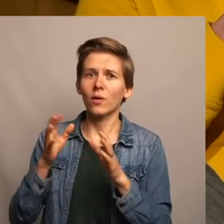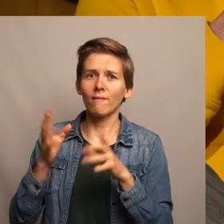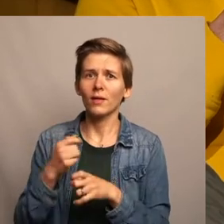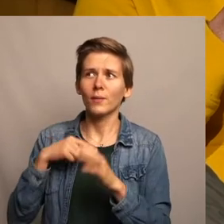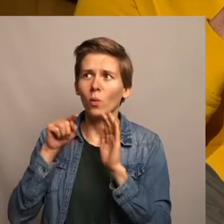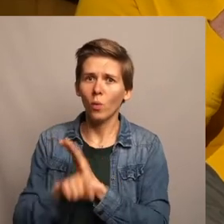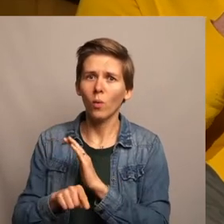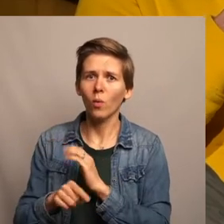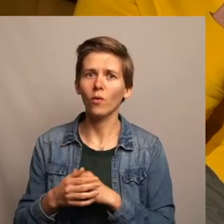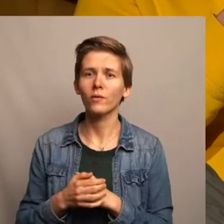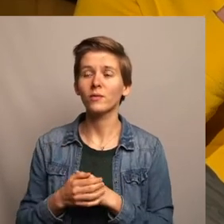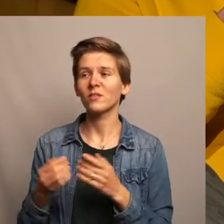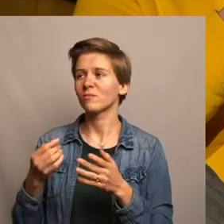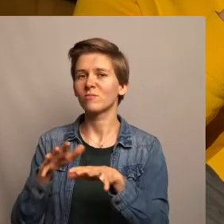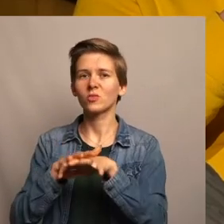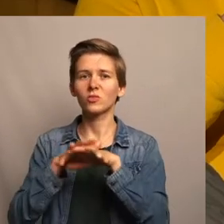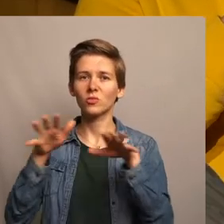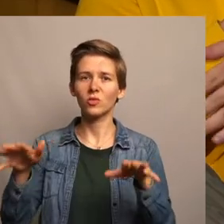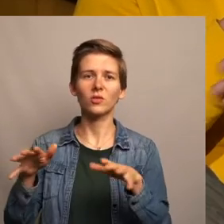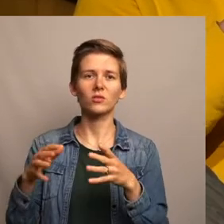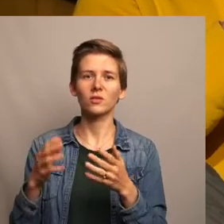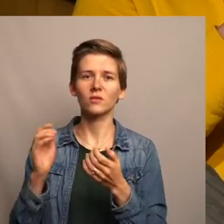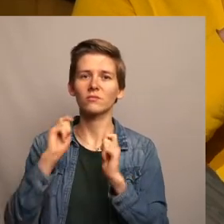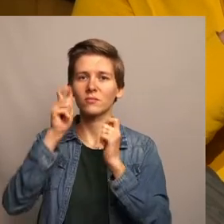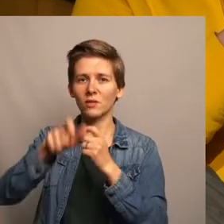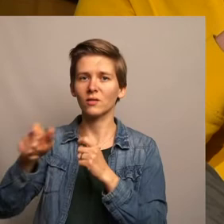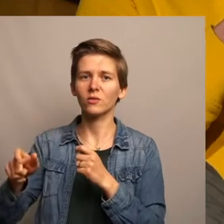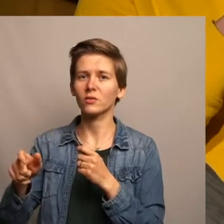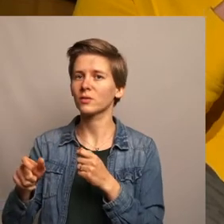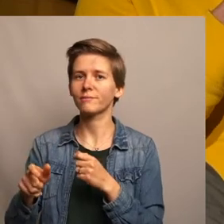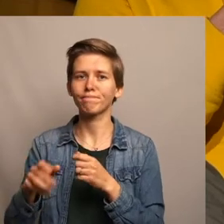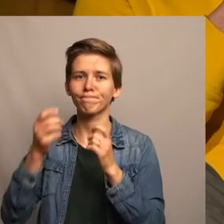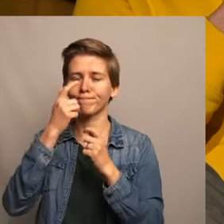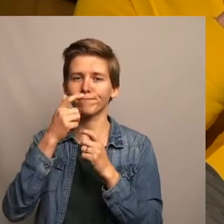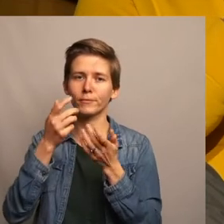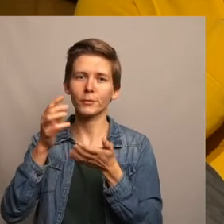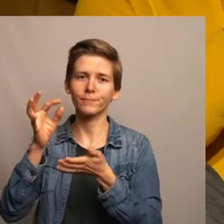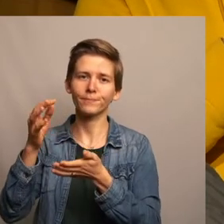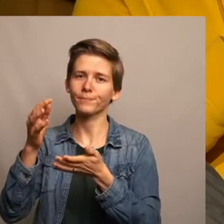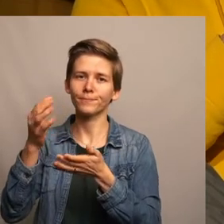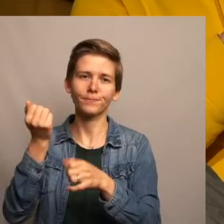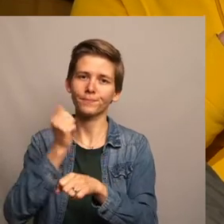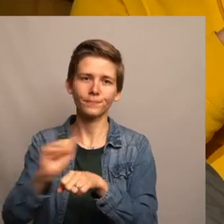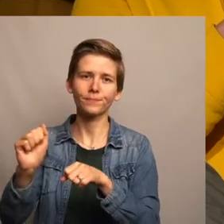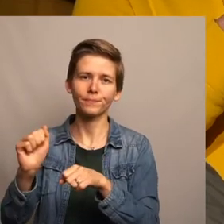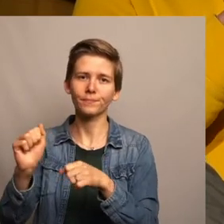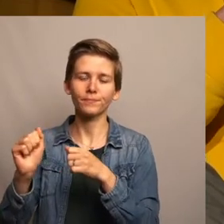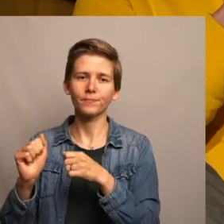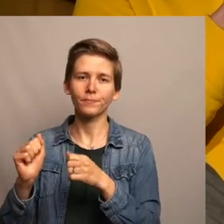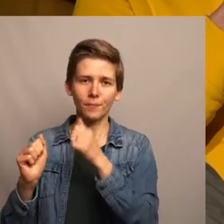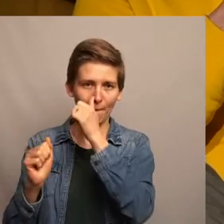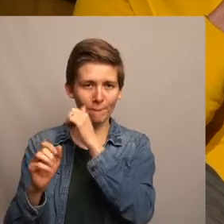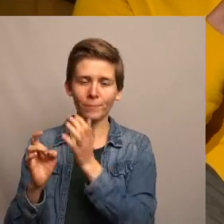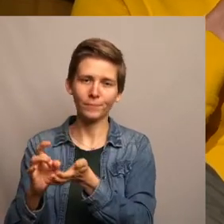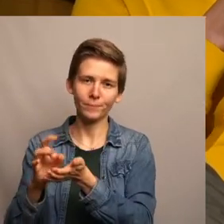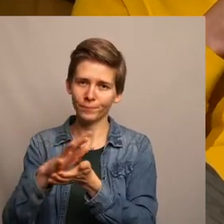negative decision because they don't believe that they are belong to LGBTIQ, or they don't know how to speak about that, or the